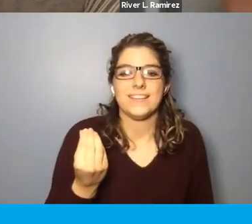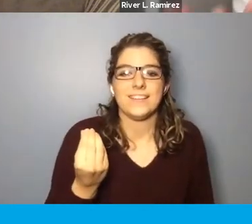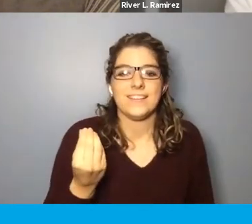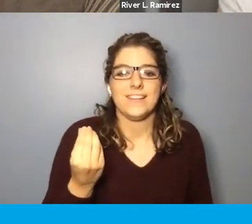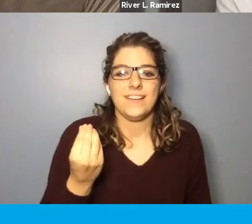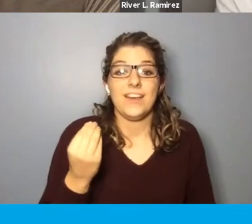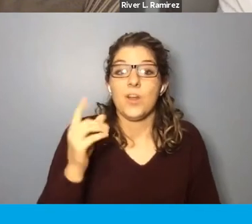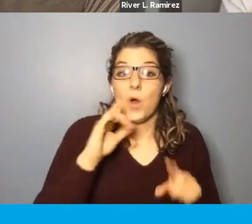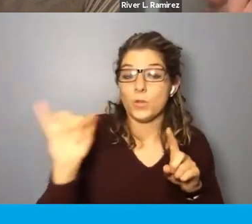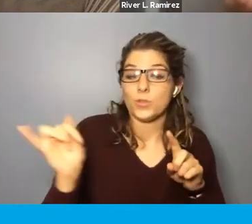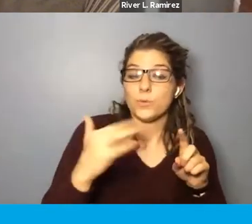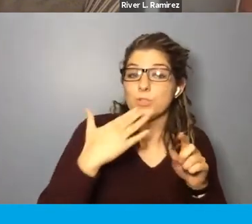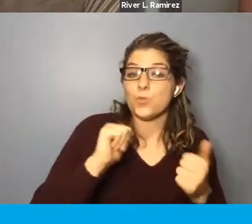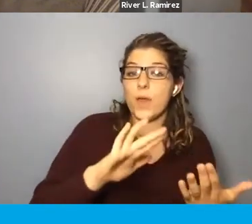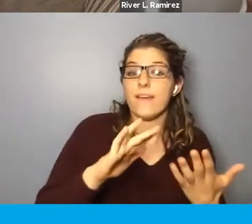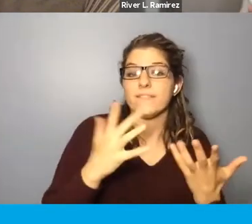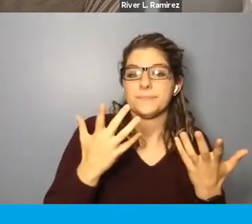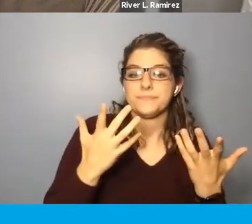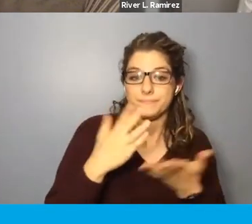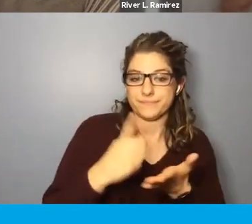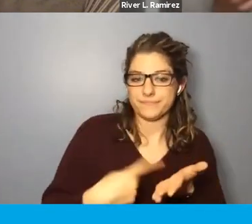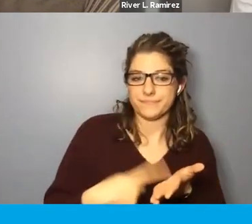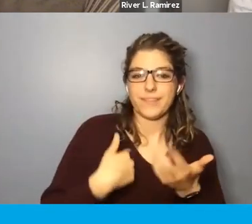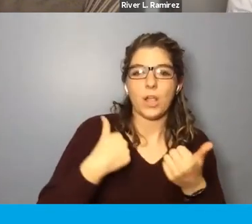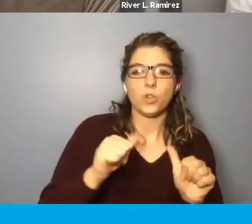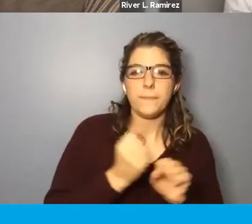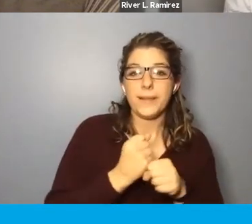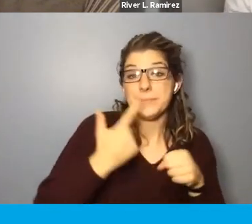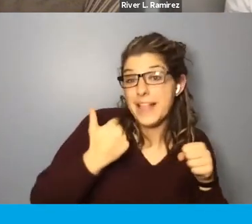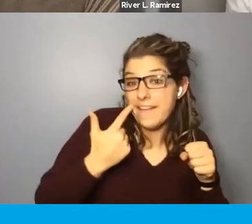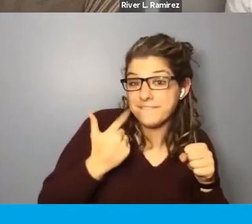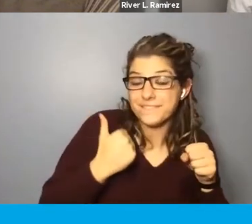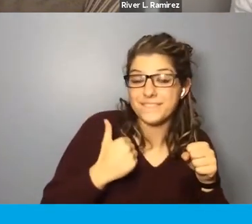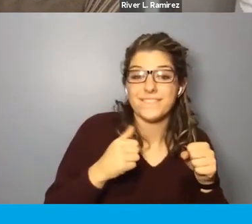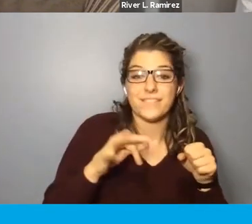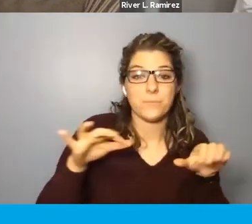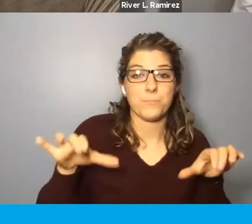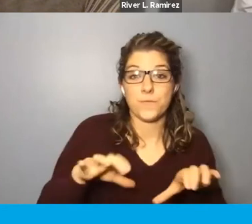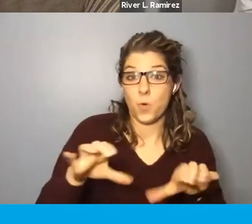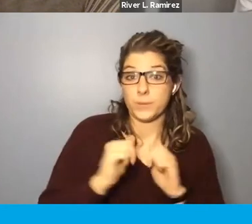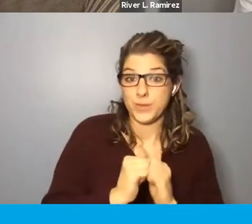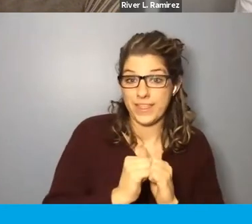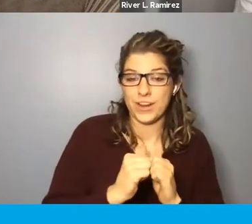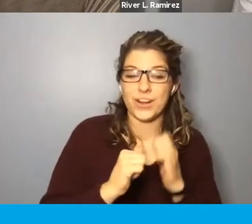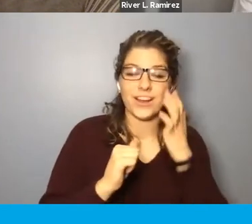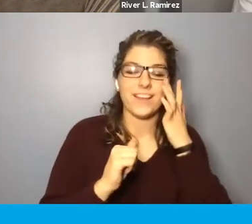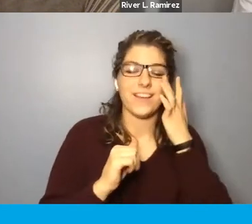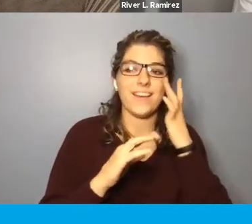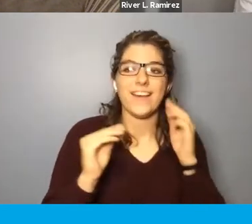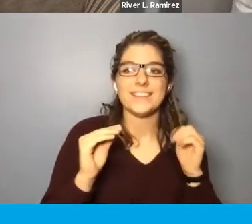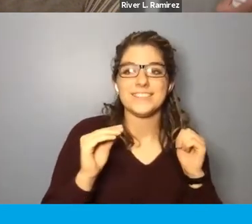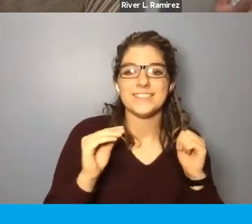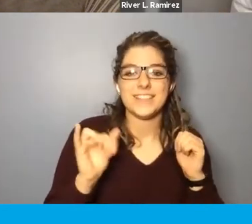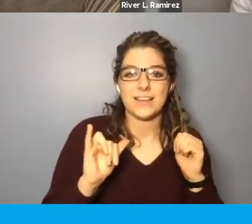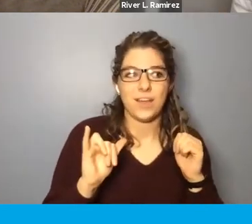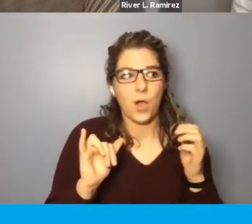and also it was a good way of like, cause sometimes I try to make them laugh, like if we've performed together and it's like,